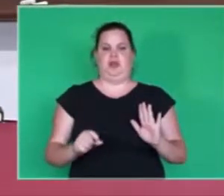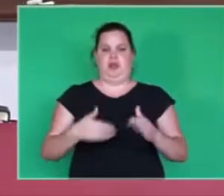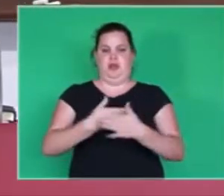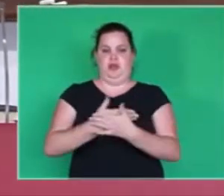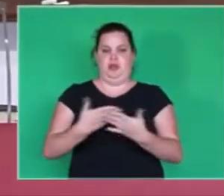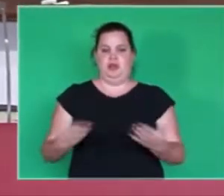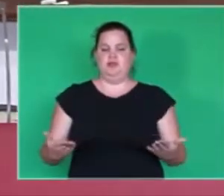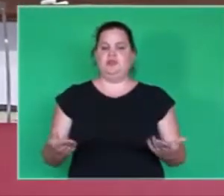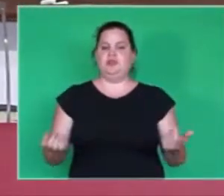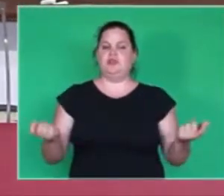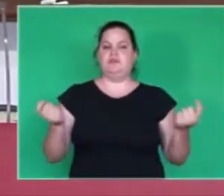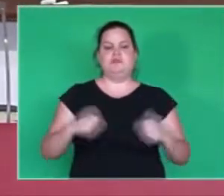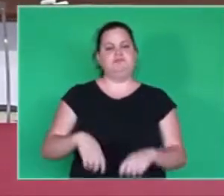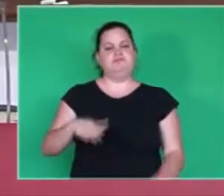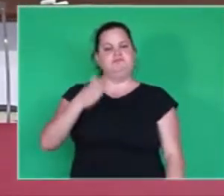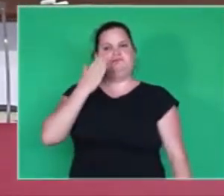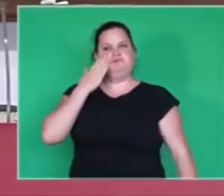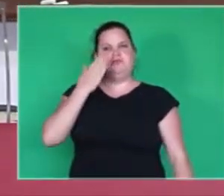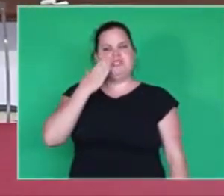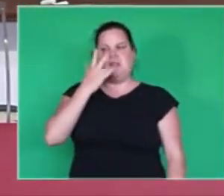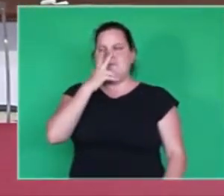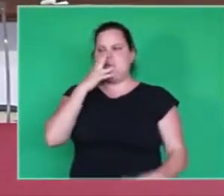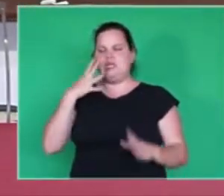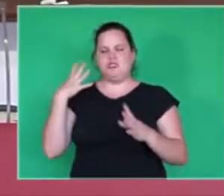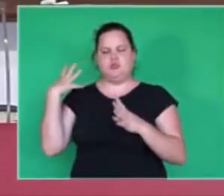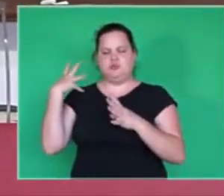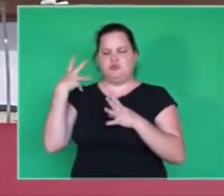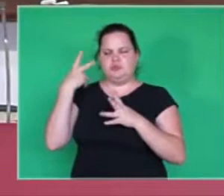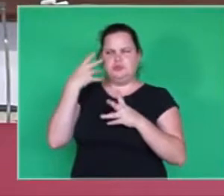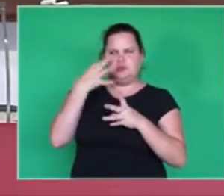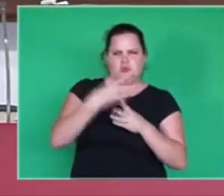to show our brothers, to conclude